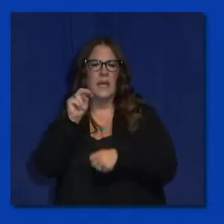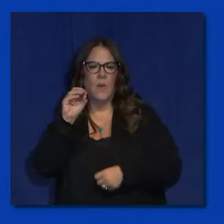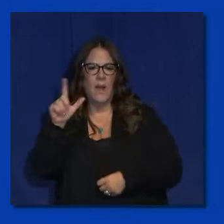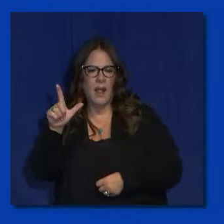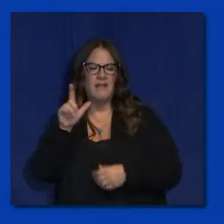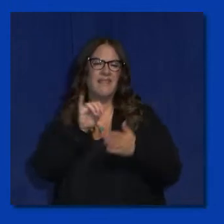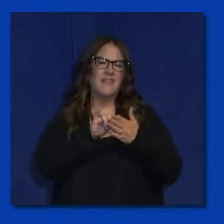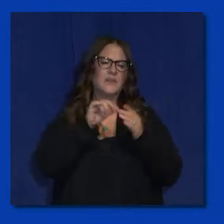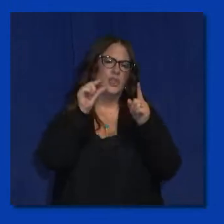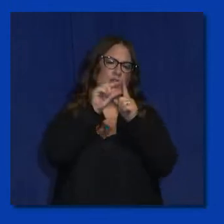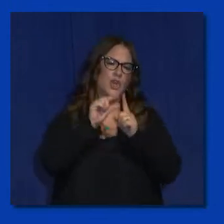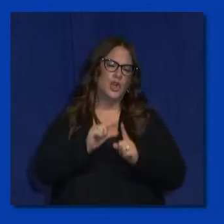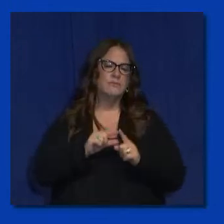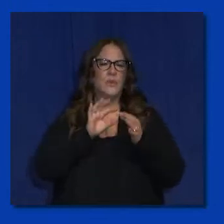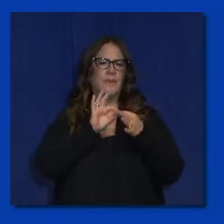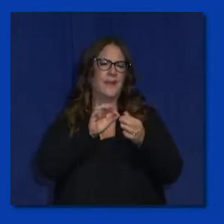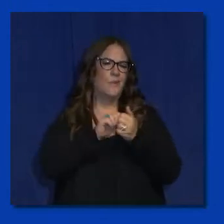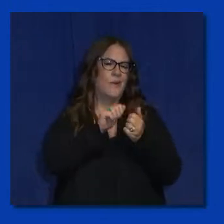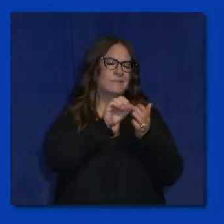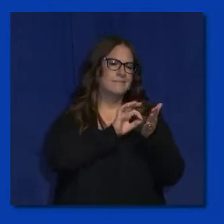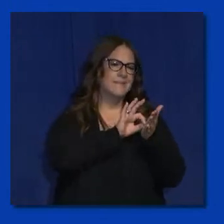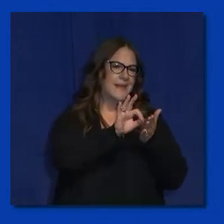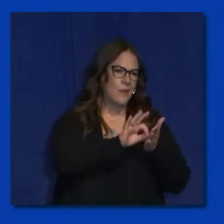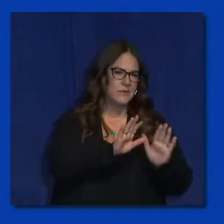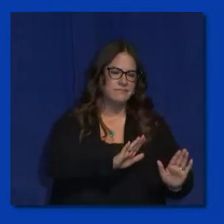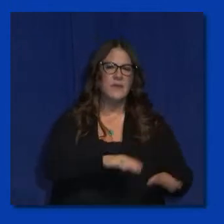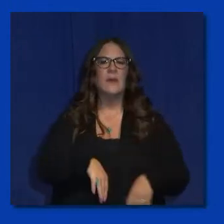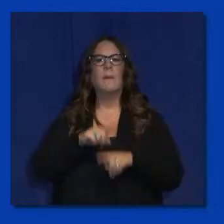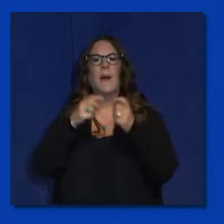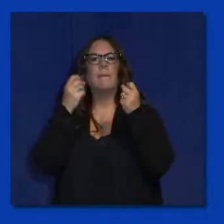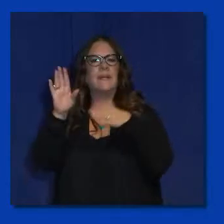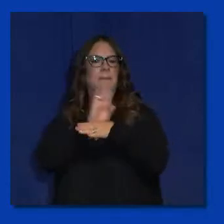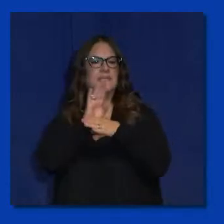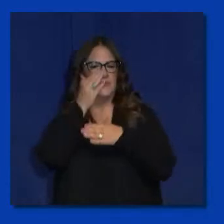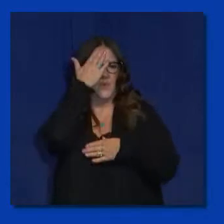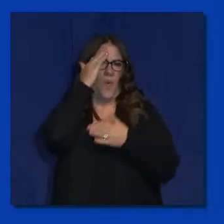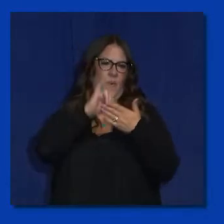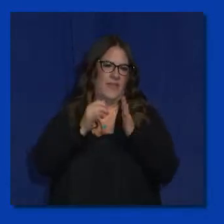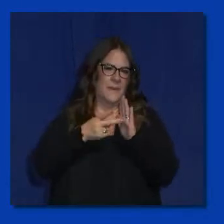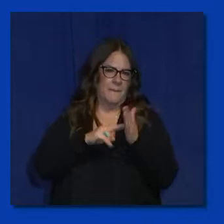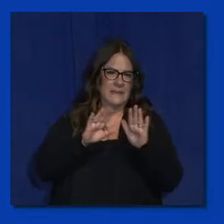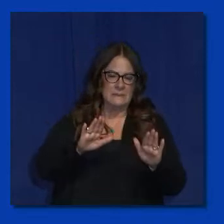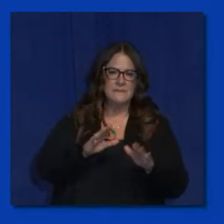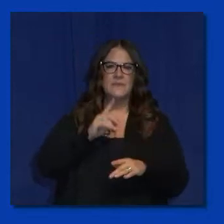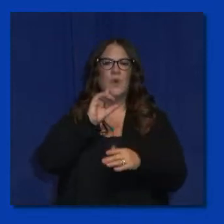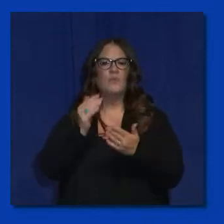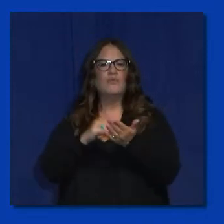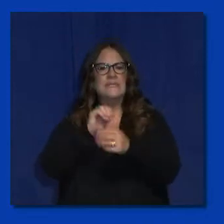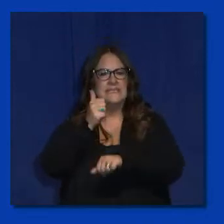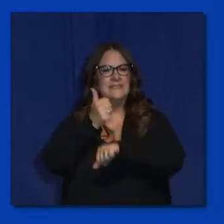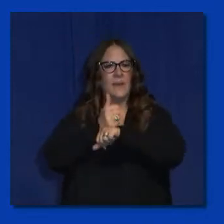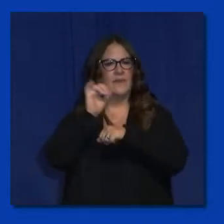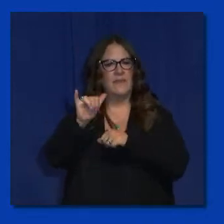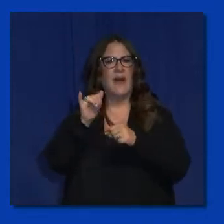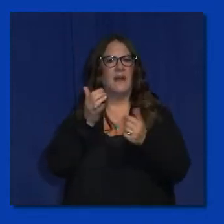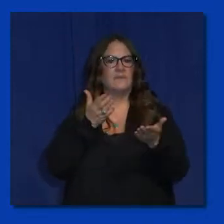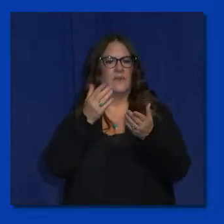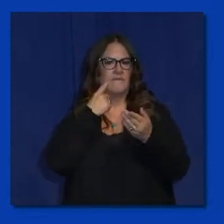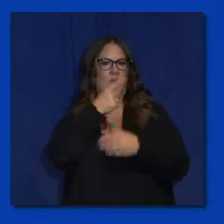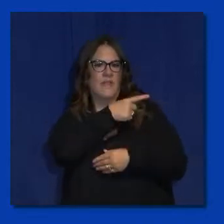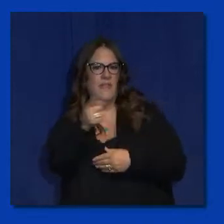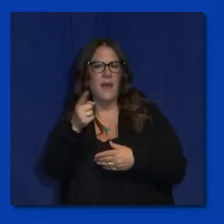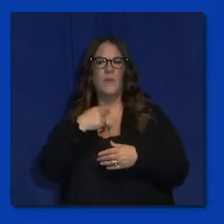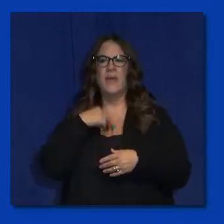you, but important. For a lot of businesses in the state. So reestablishing that, and it looks like we had a $5.5